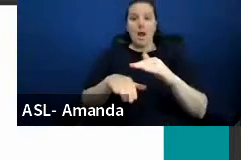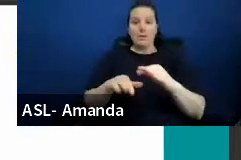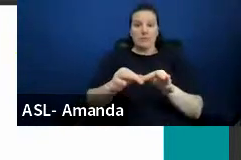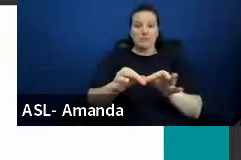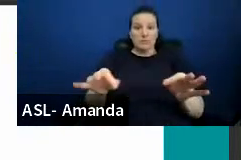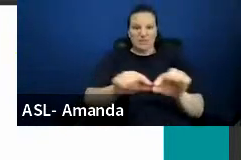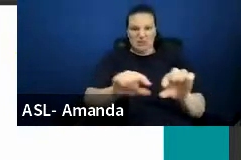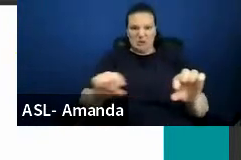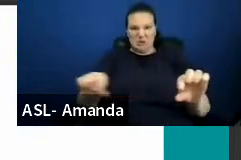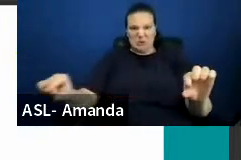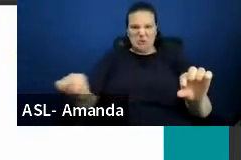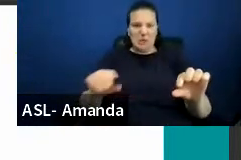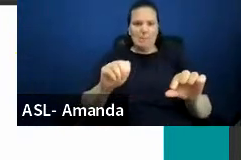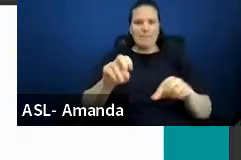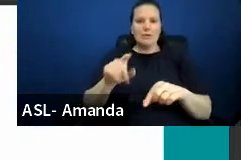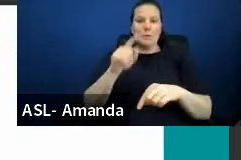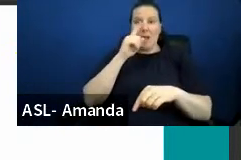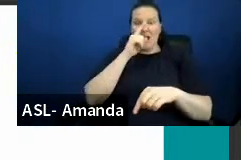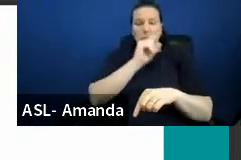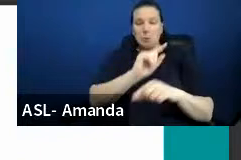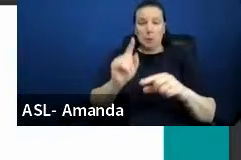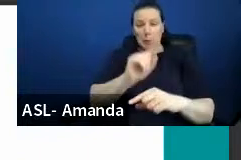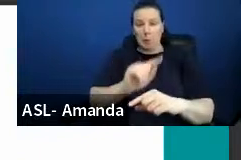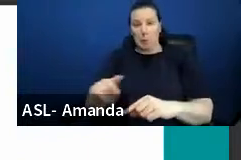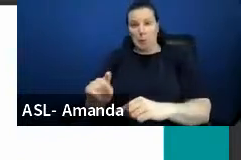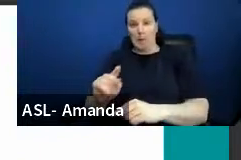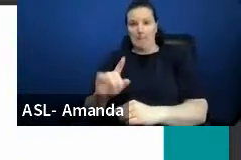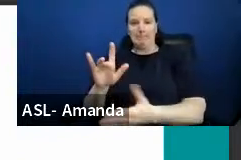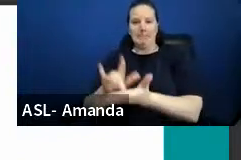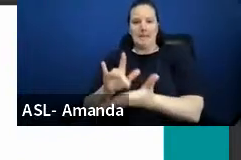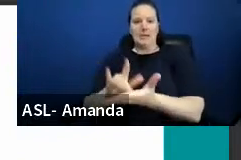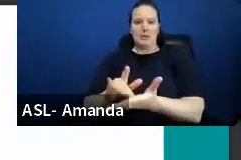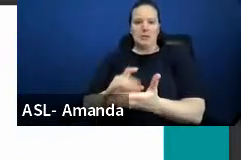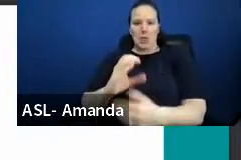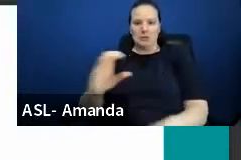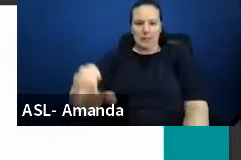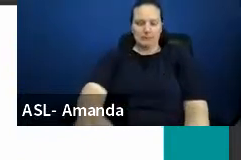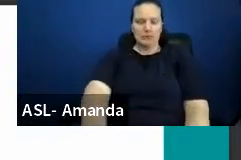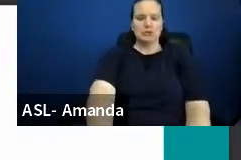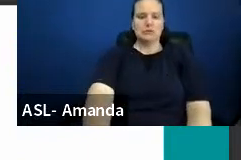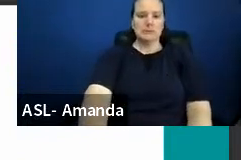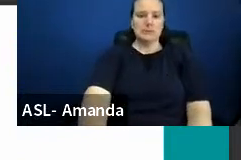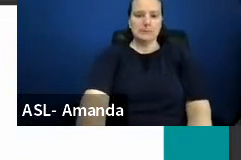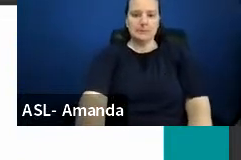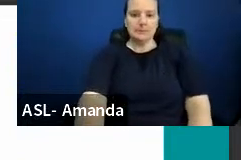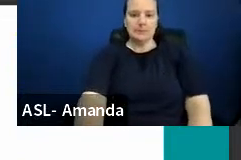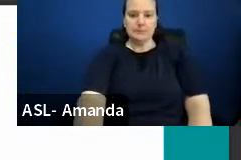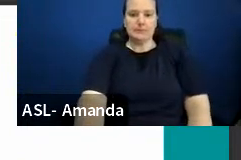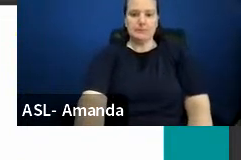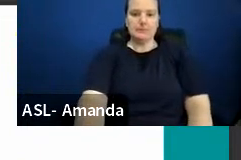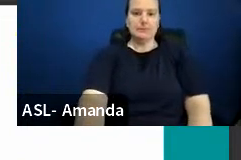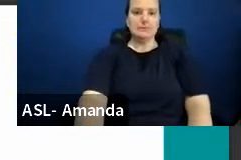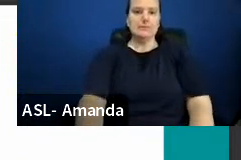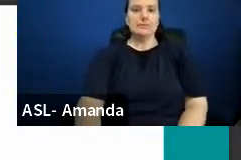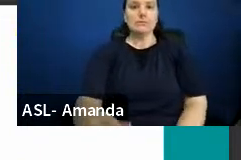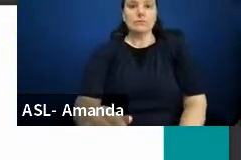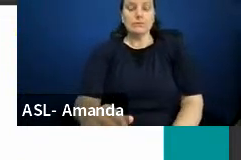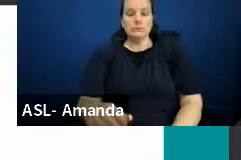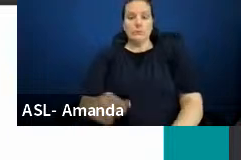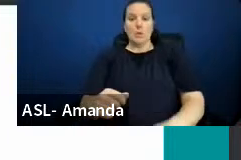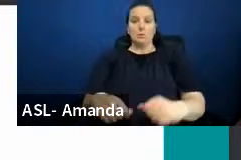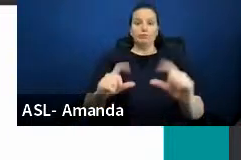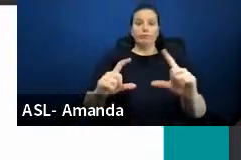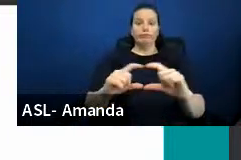can't see the menu, hover your mouse over the bottom middle of the screen. Then click on the CC icon and a separate window